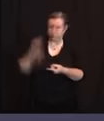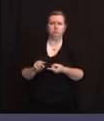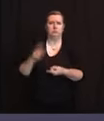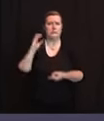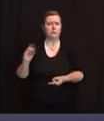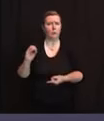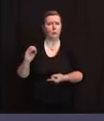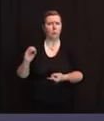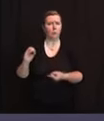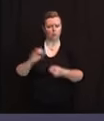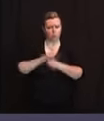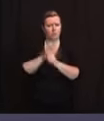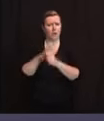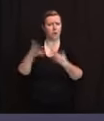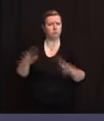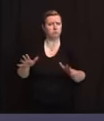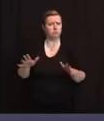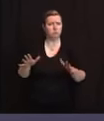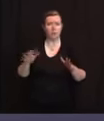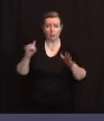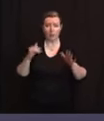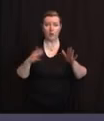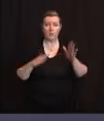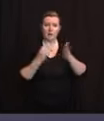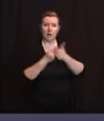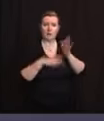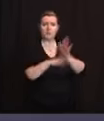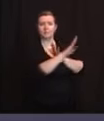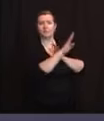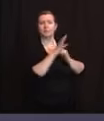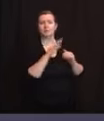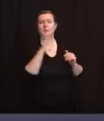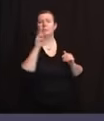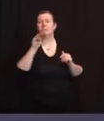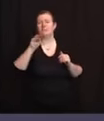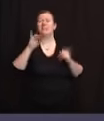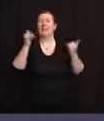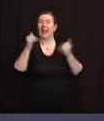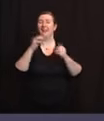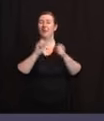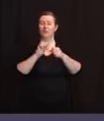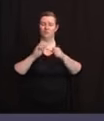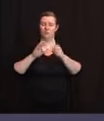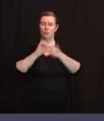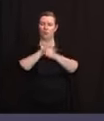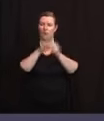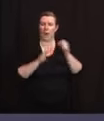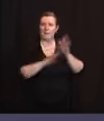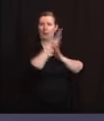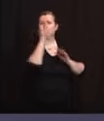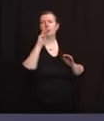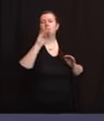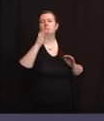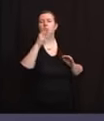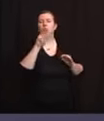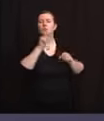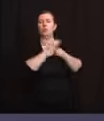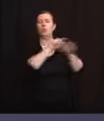this very reason, because of migrant workers who were coming in, closely congregated, not just in their work, but in their living